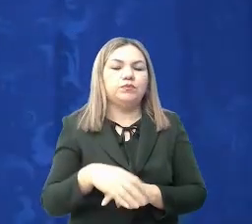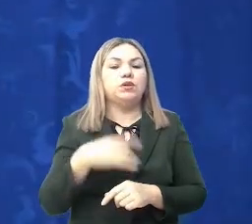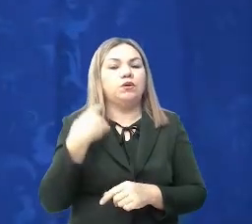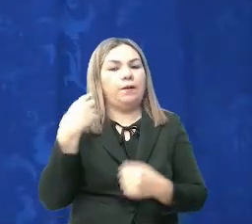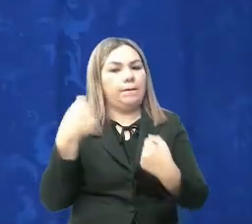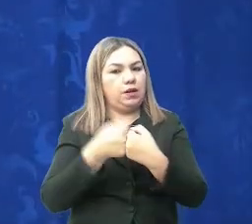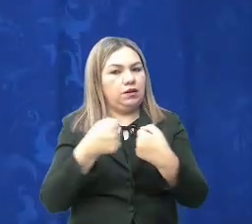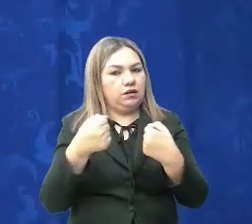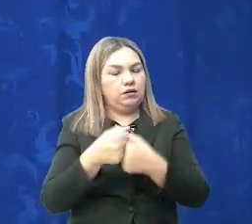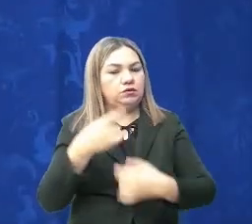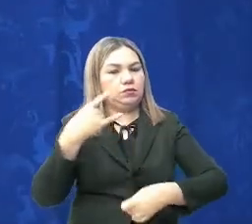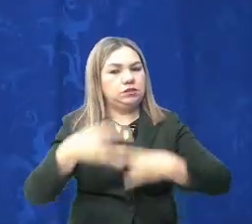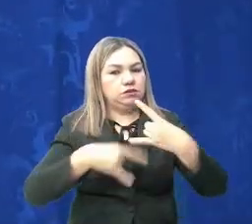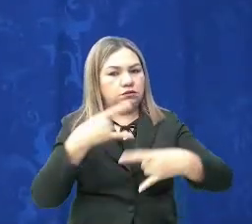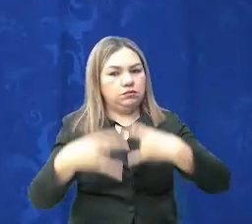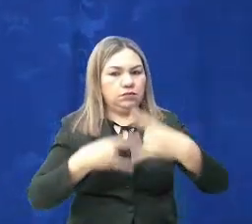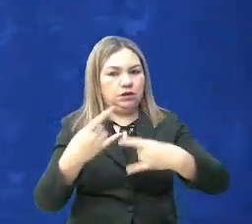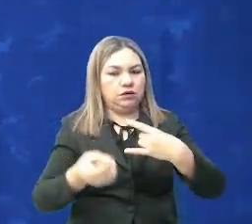against